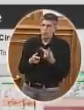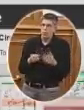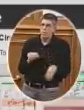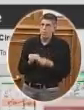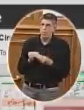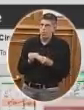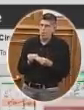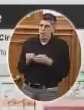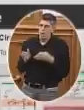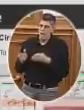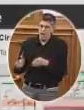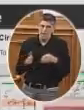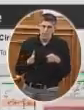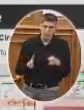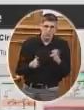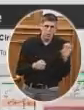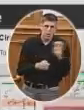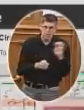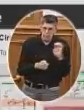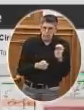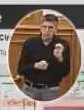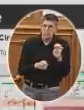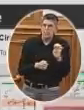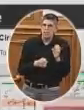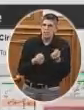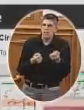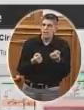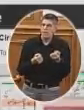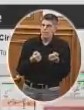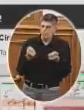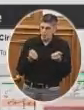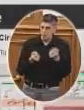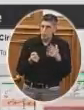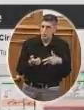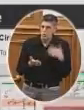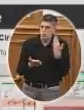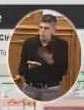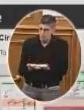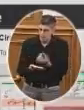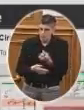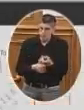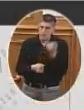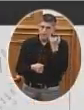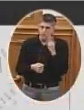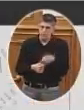an emergency vehicle to get quickly to the heart of the activity if need be.